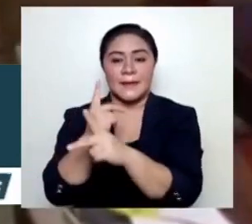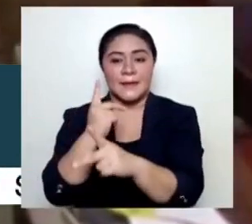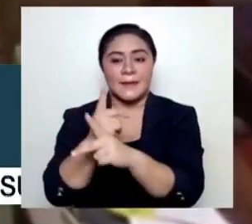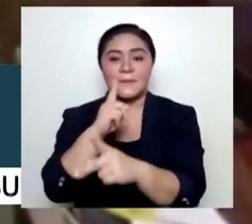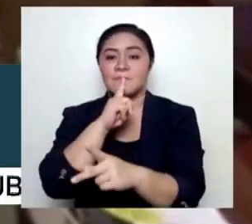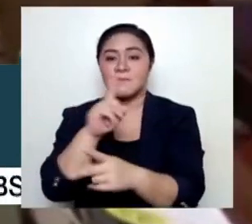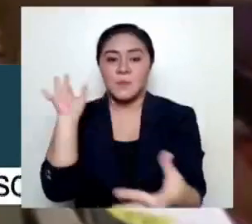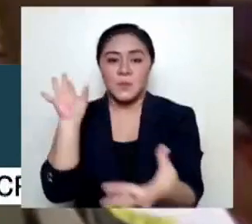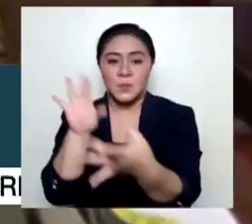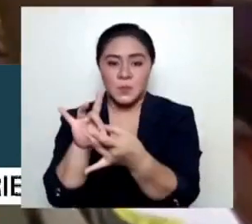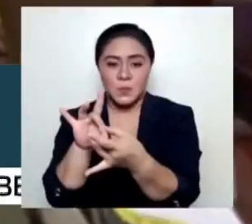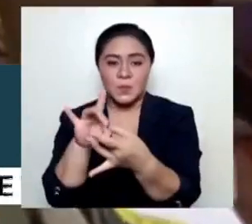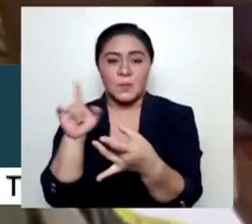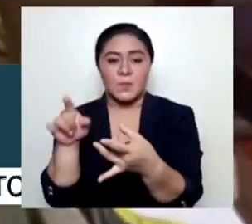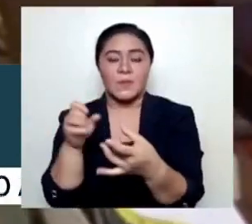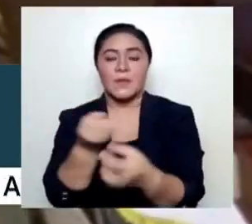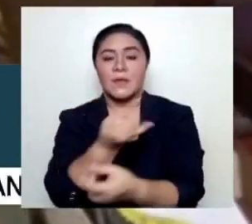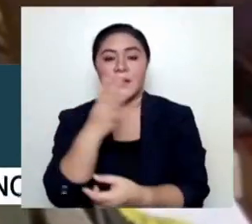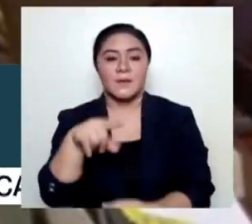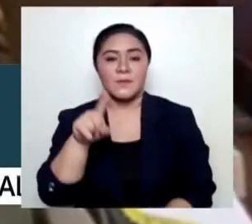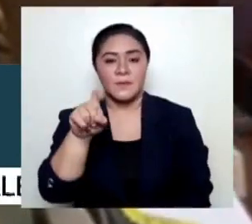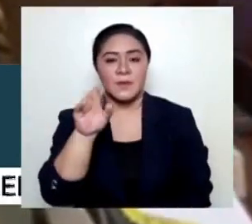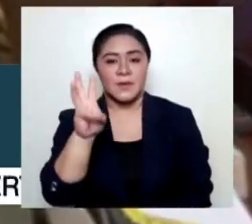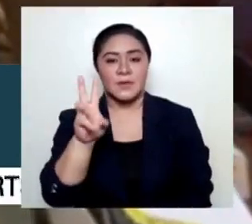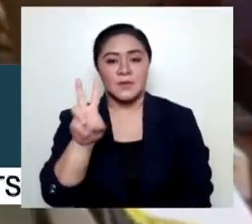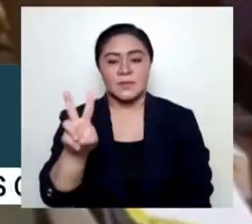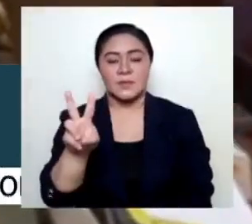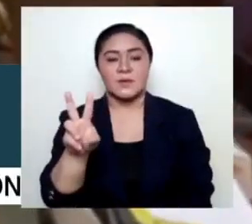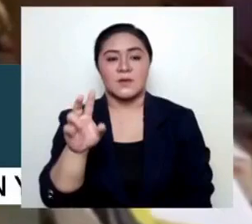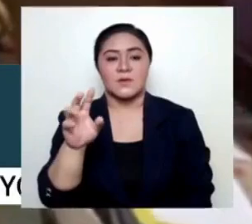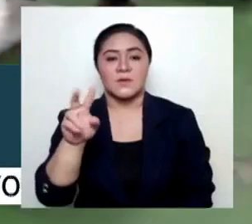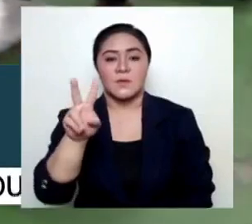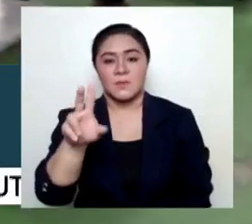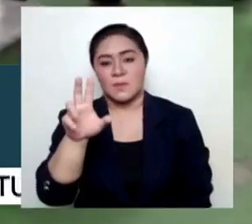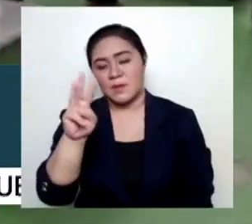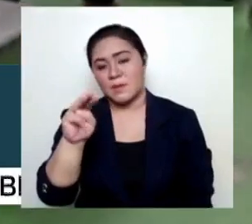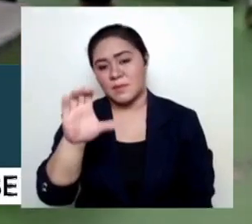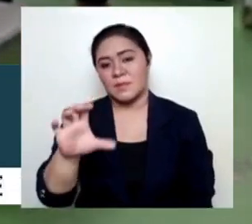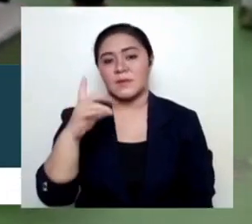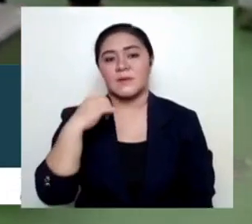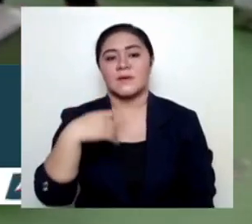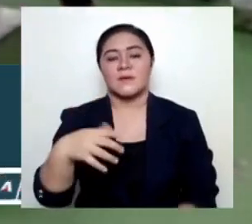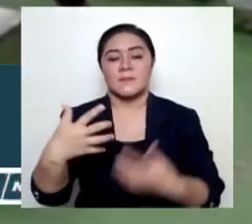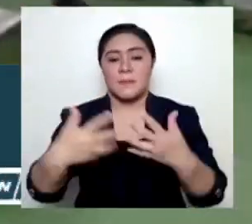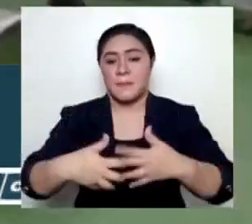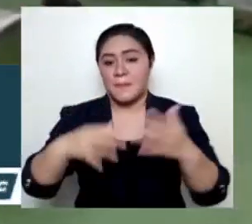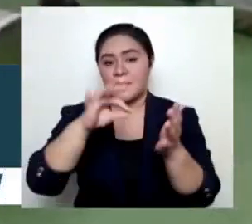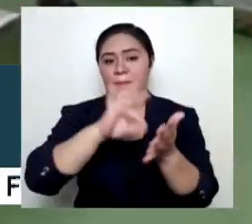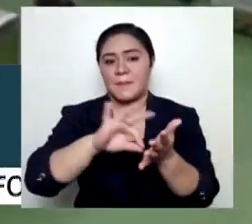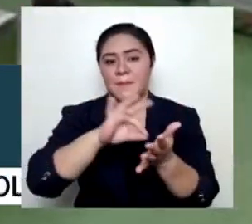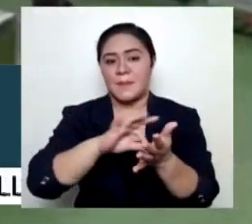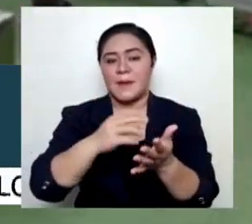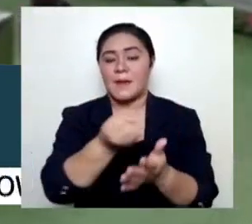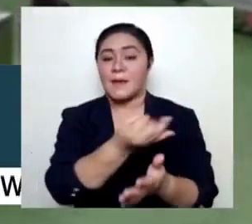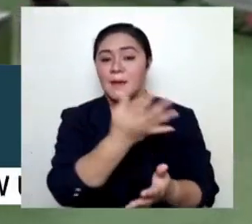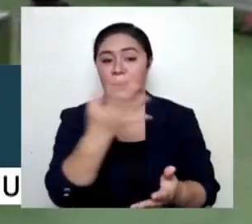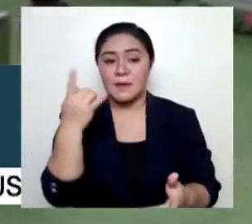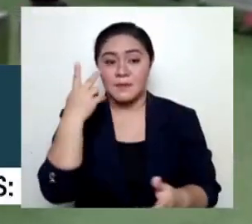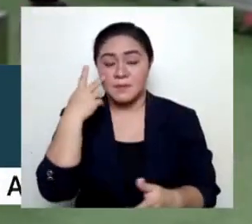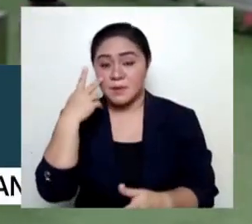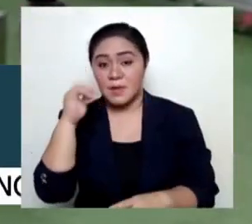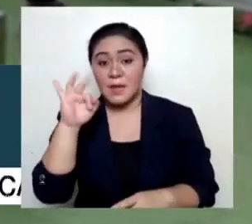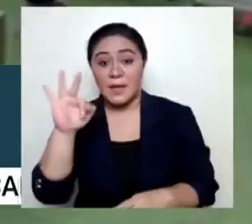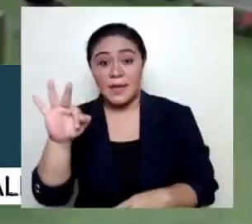district's 162 vote-counting machines, two have so far reported defective and will soon be